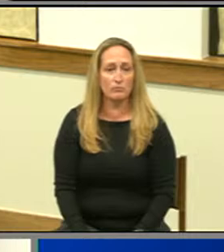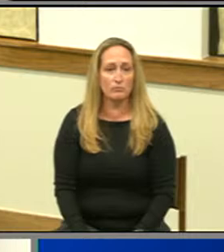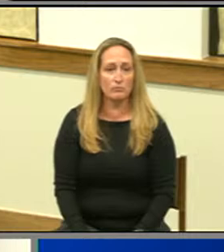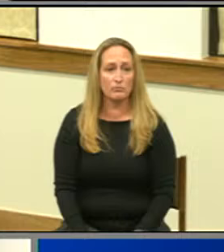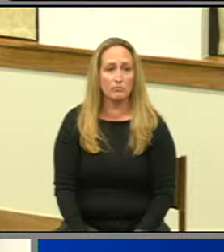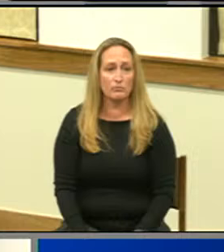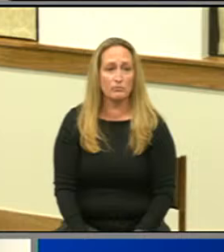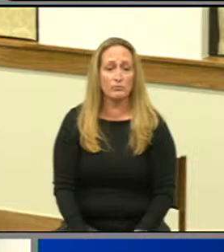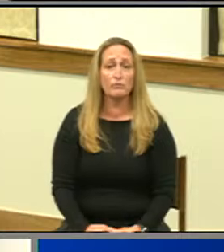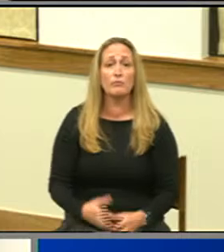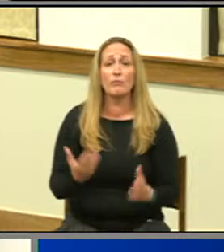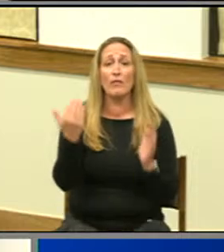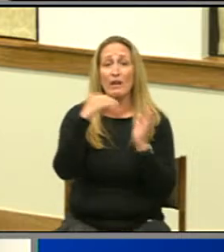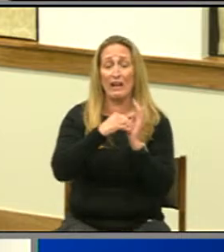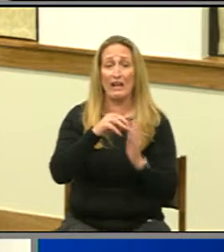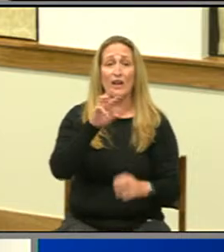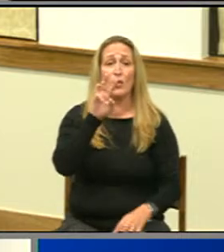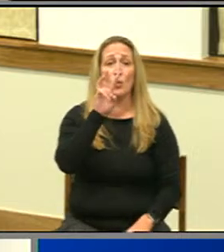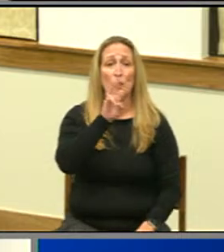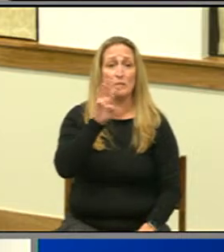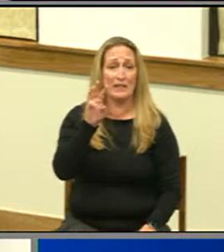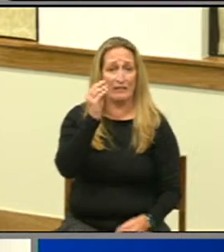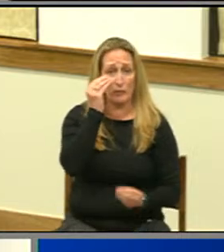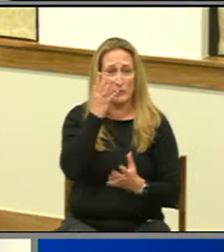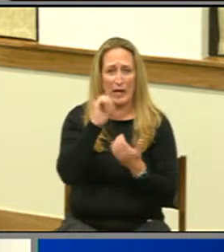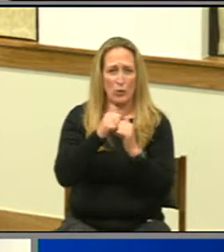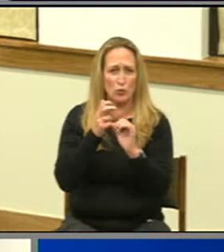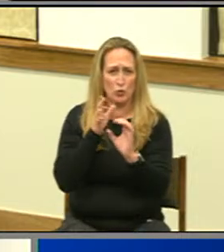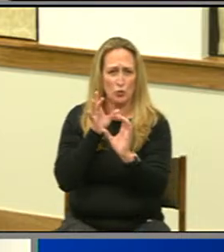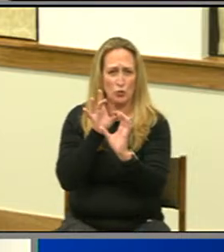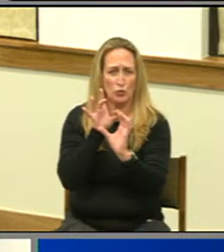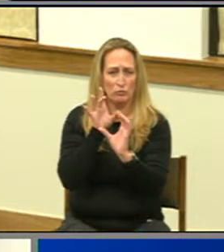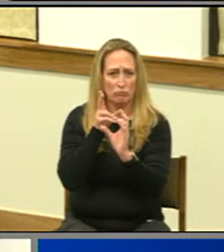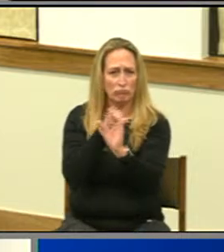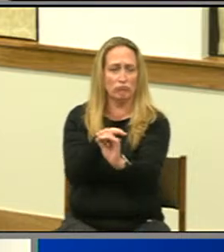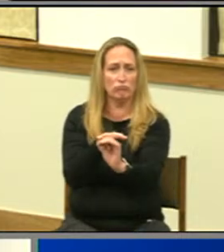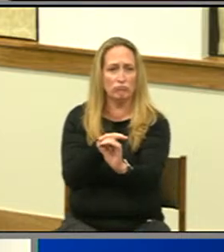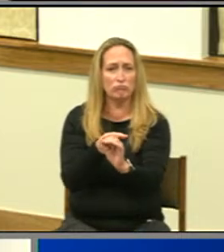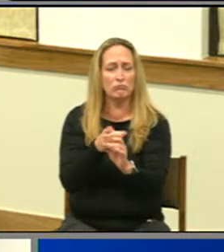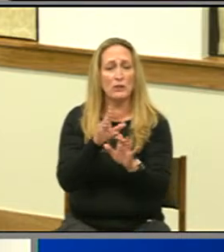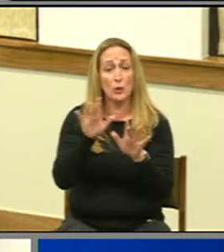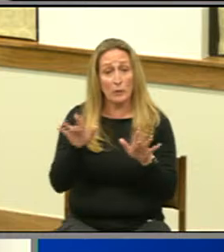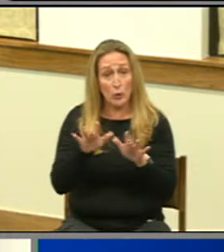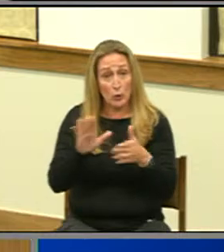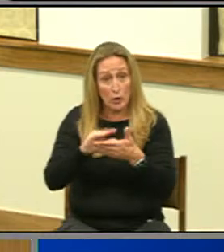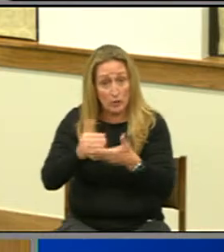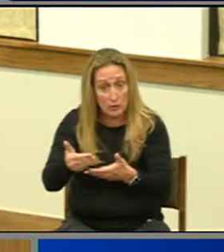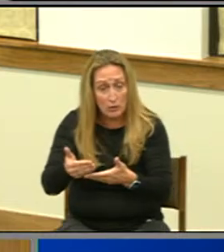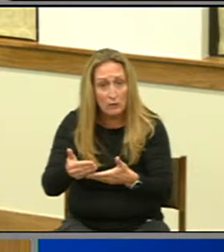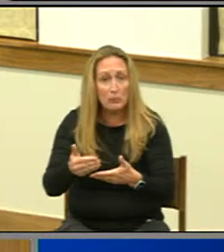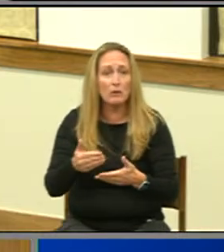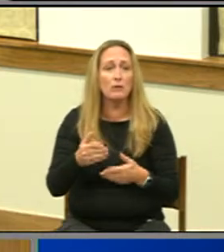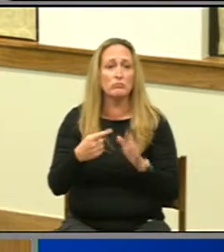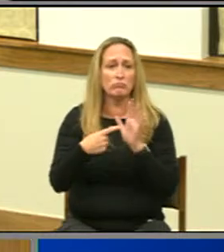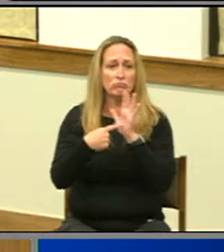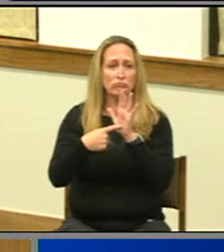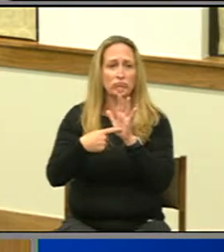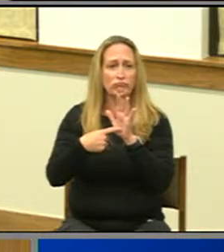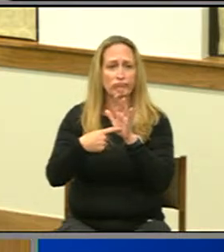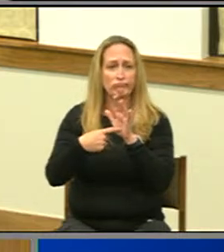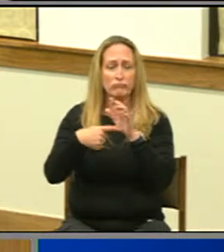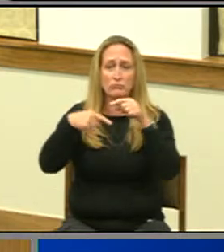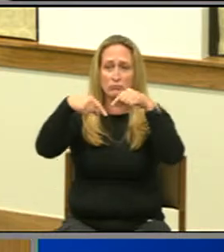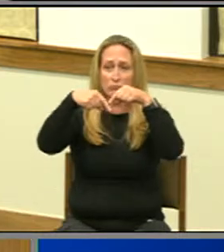The website information on how to join us via computer, it's displayed on the